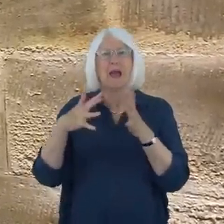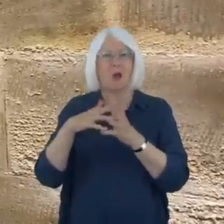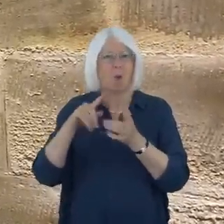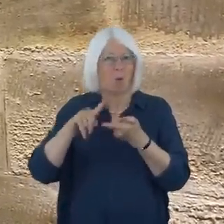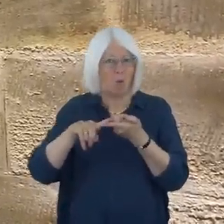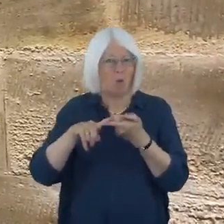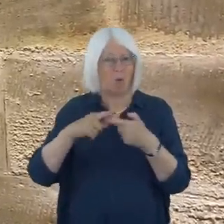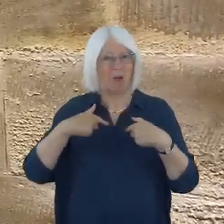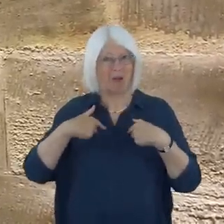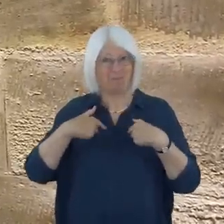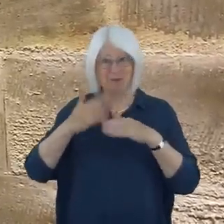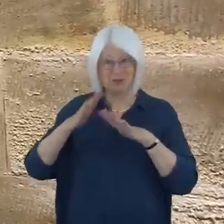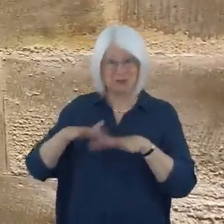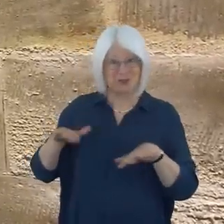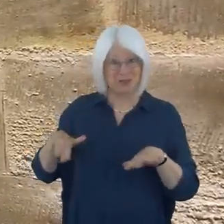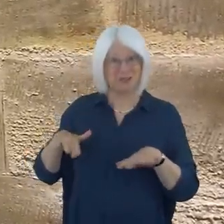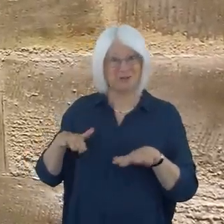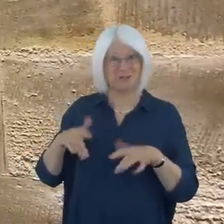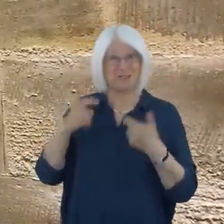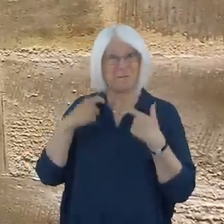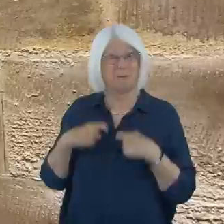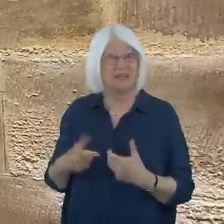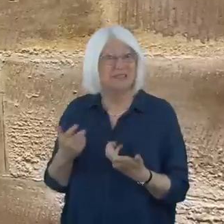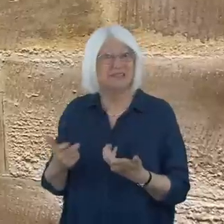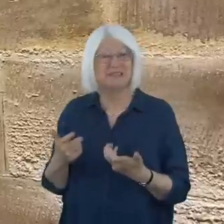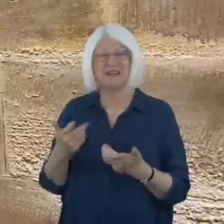children's minister at St John's Church in Sharrow.